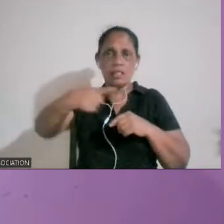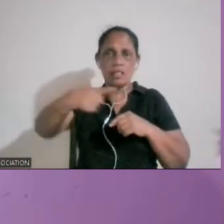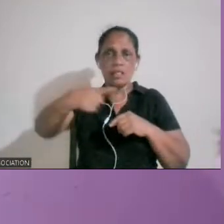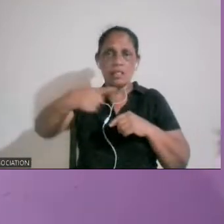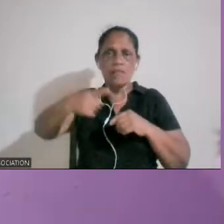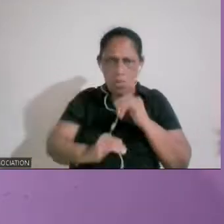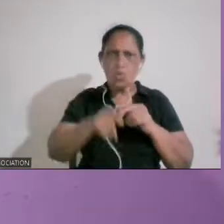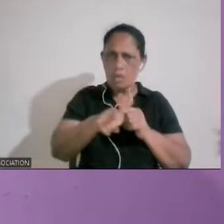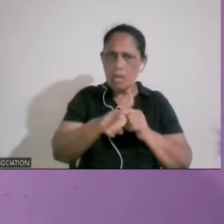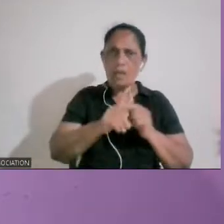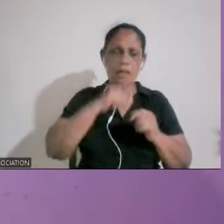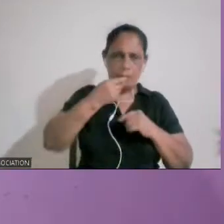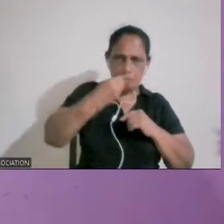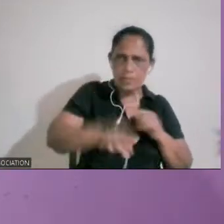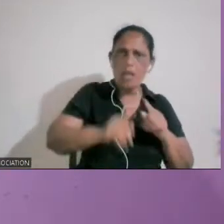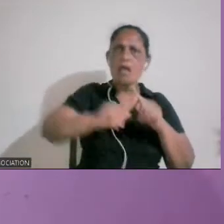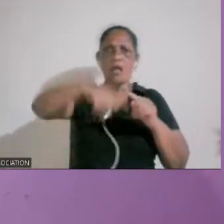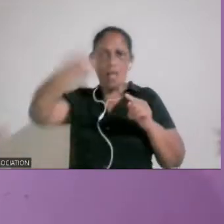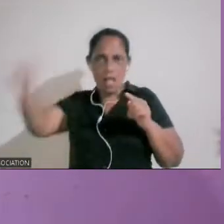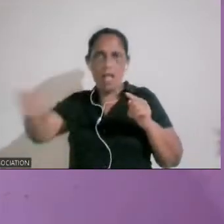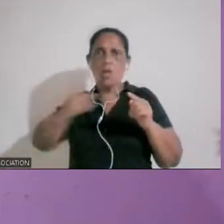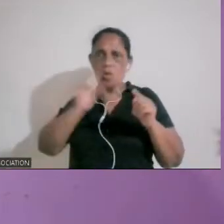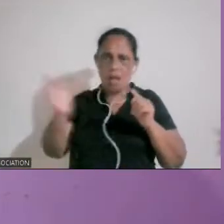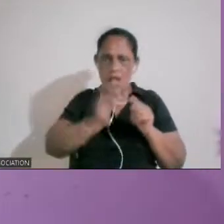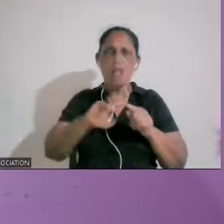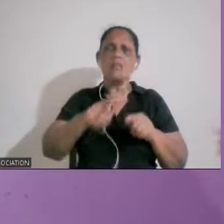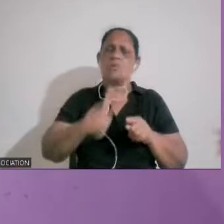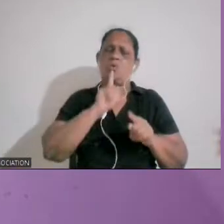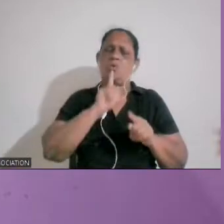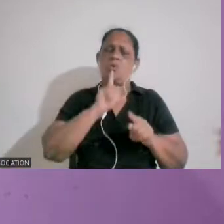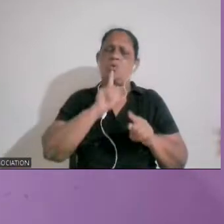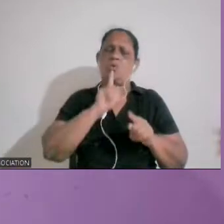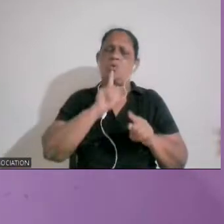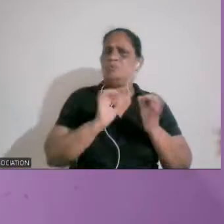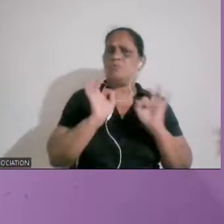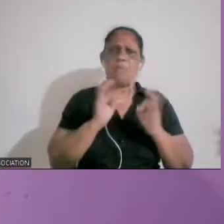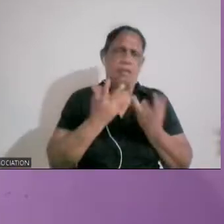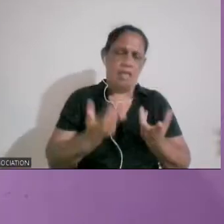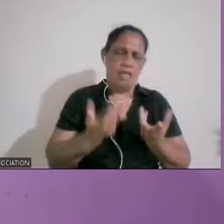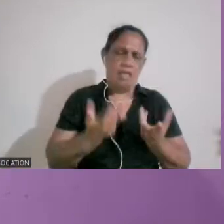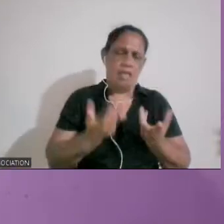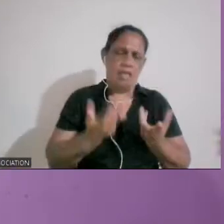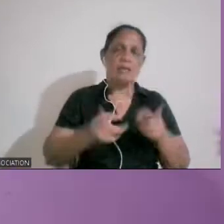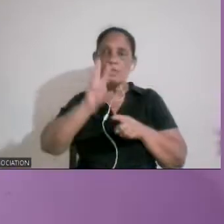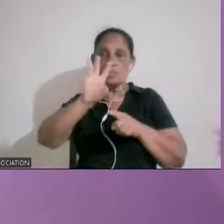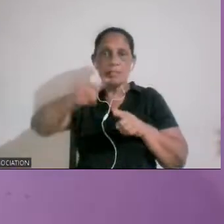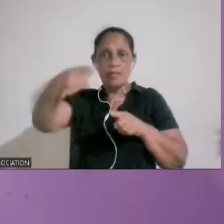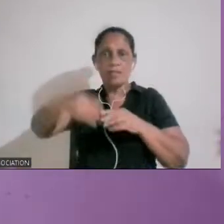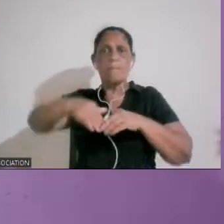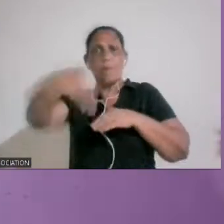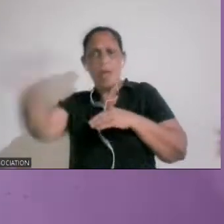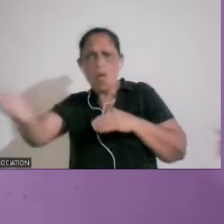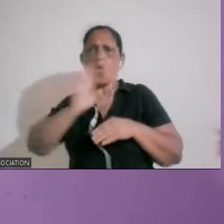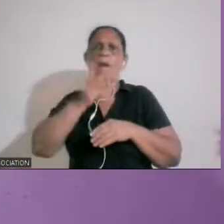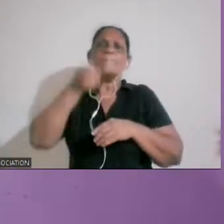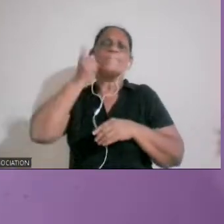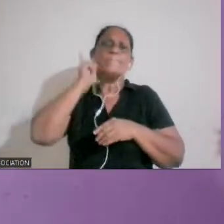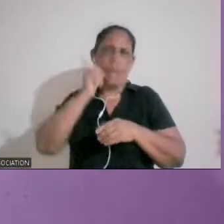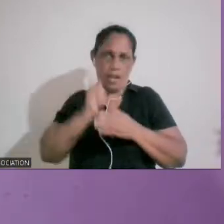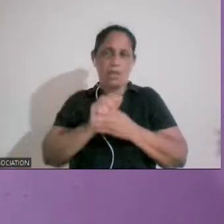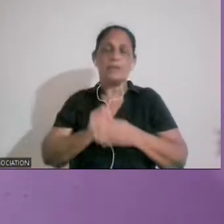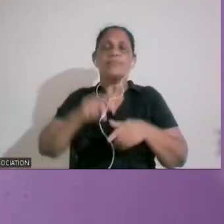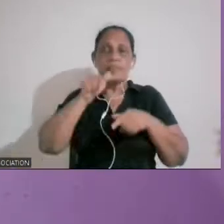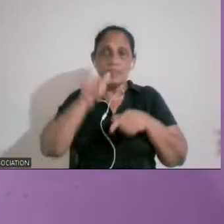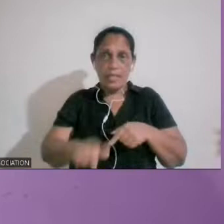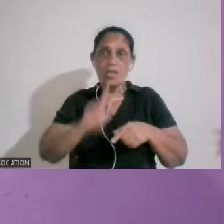period a less than 21 days gap between the first period and your next period, then that is frequent. If it's more than 35 days,